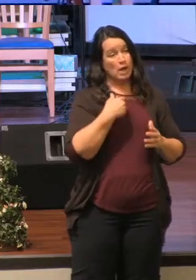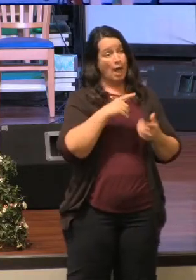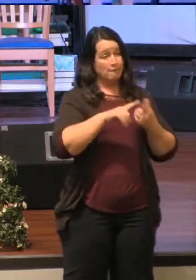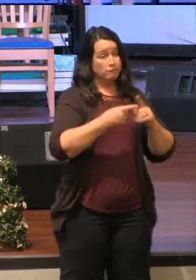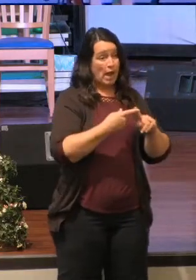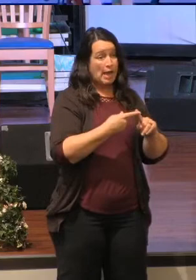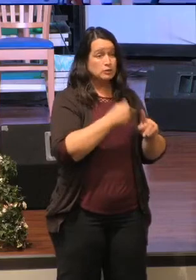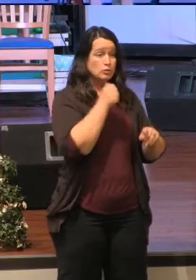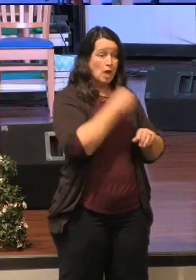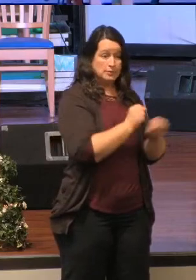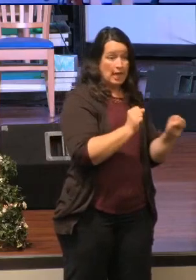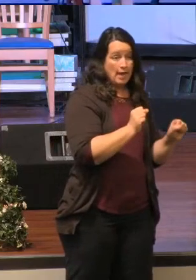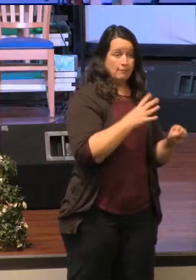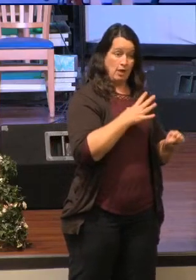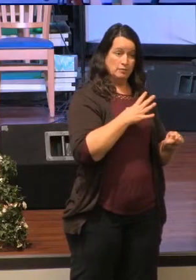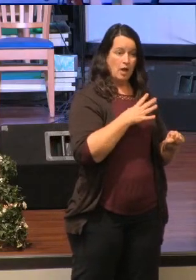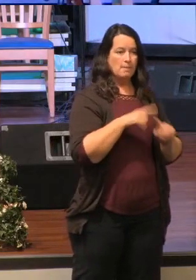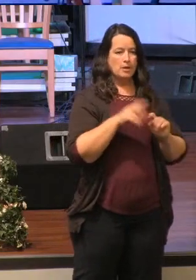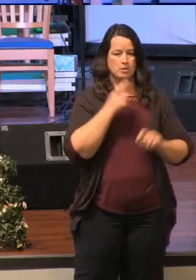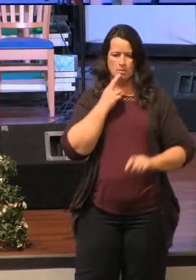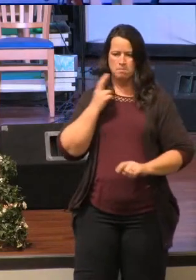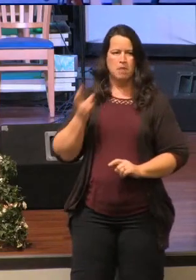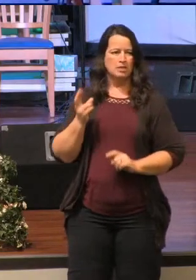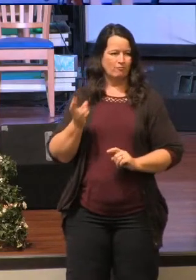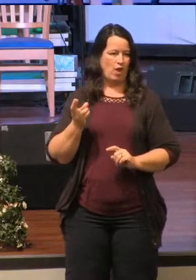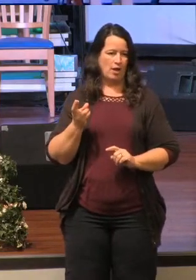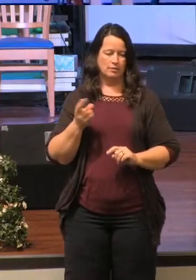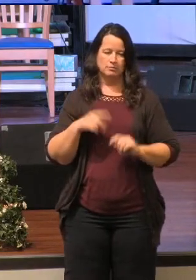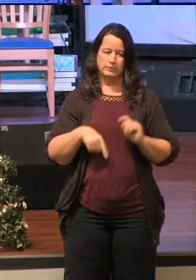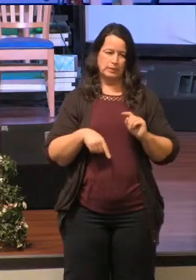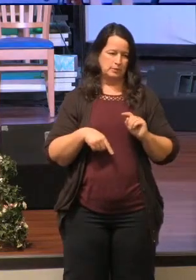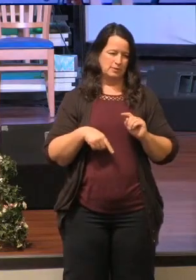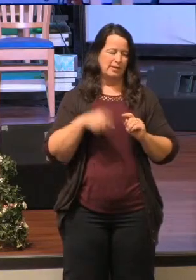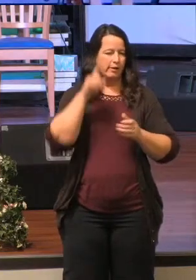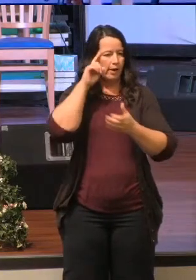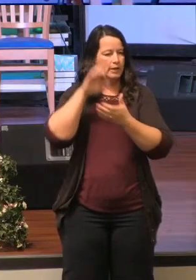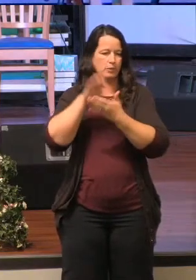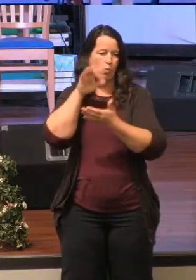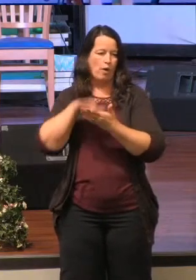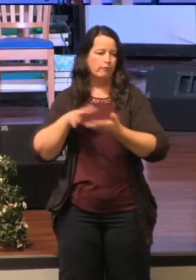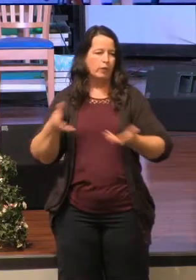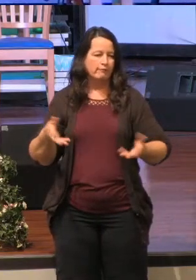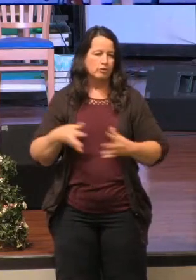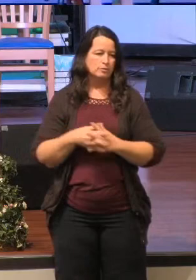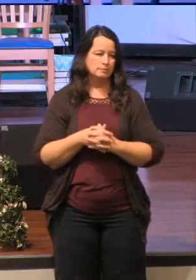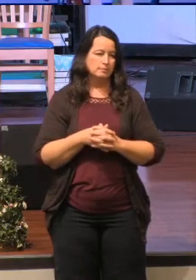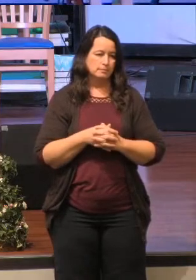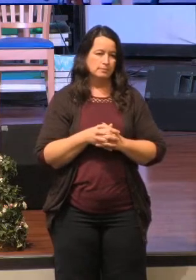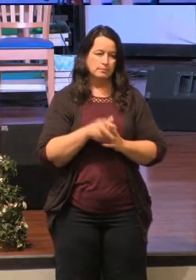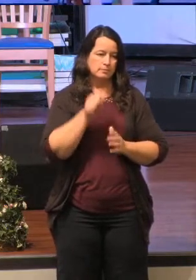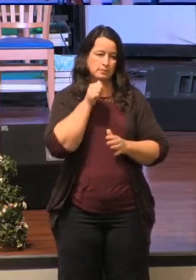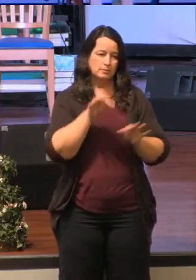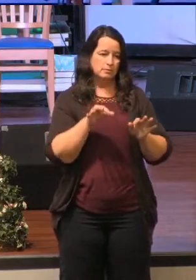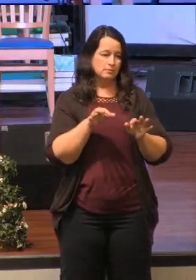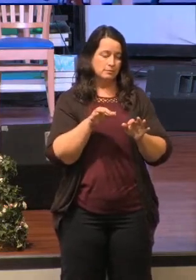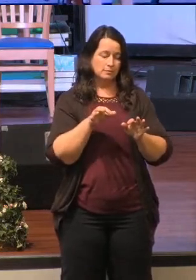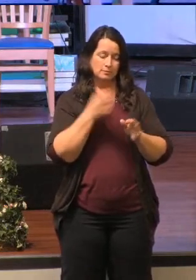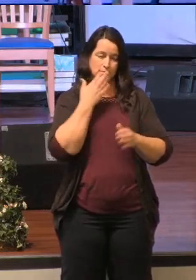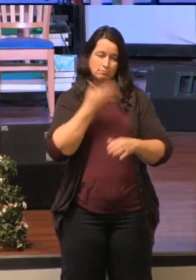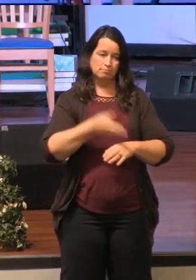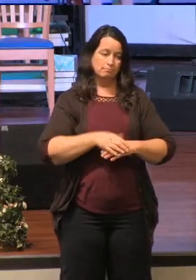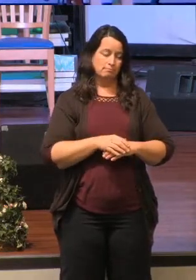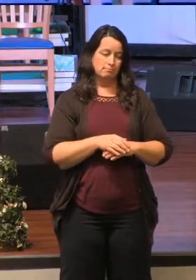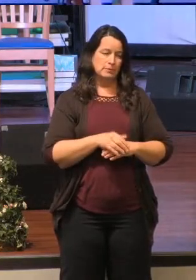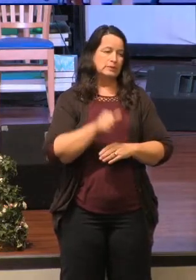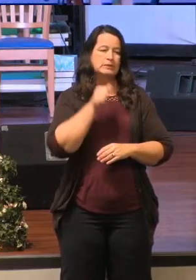But you'll never be deep in soulmate partners with anyone who's not in Christ. I didn't say unfriend